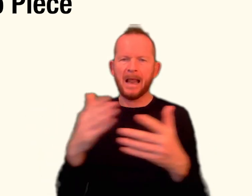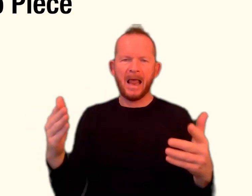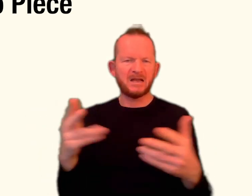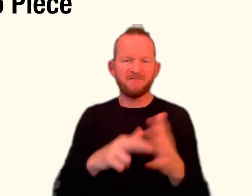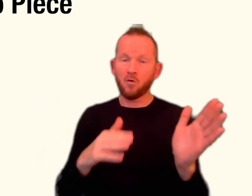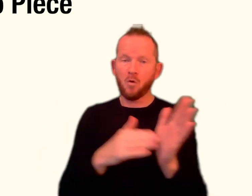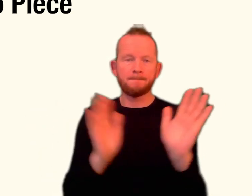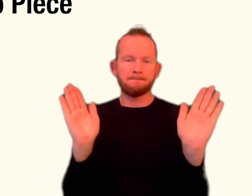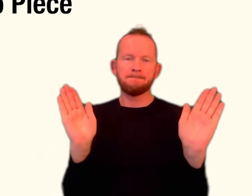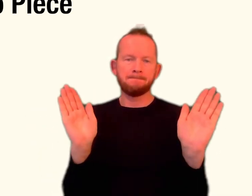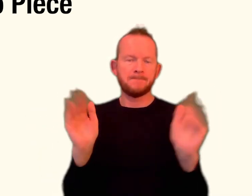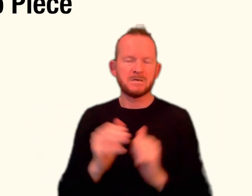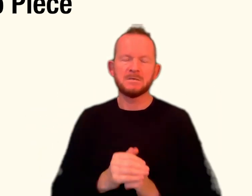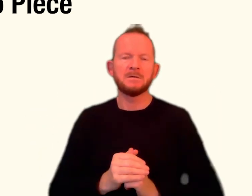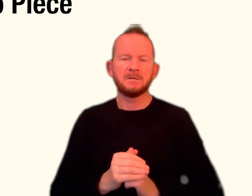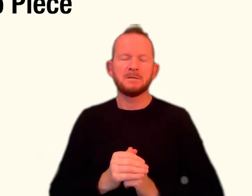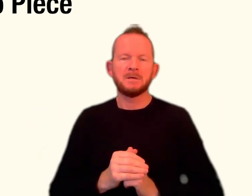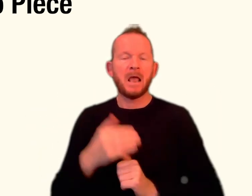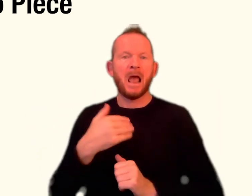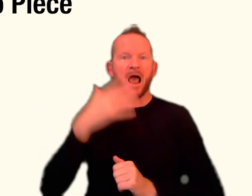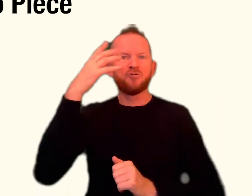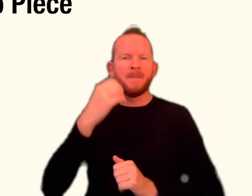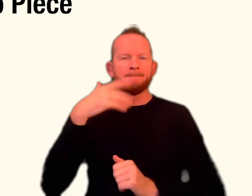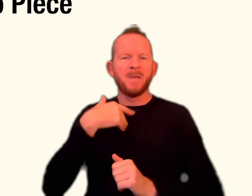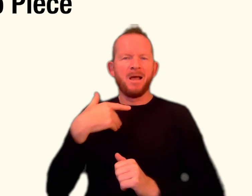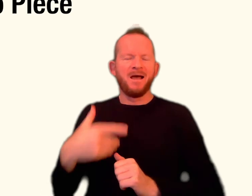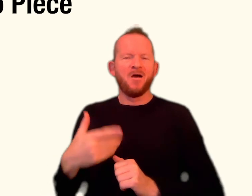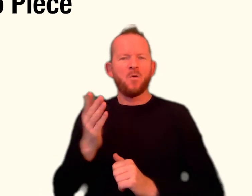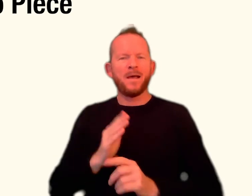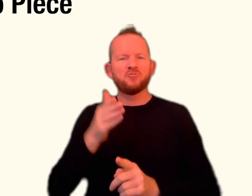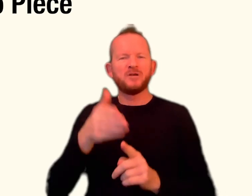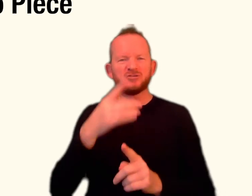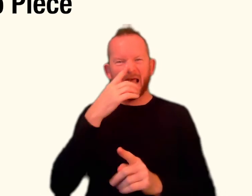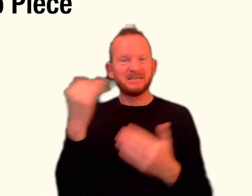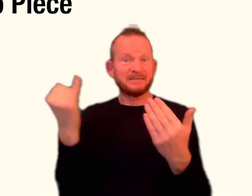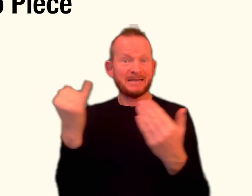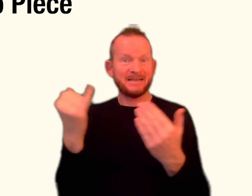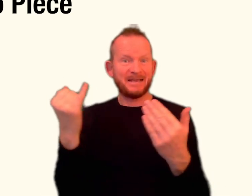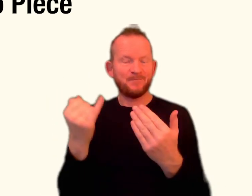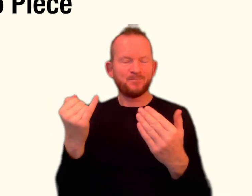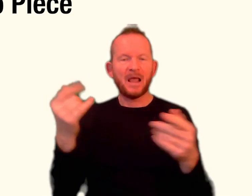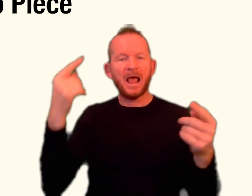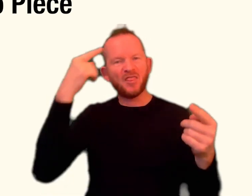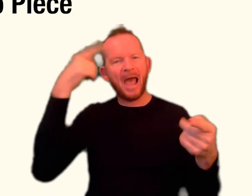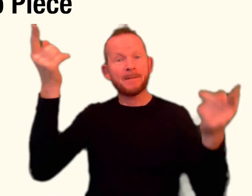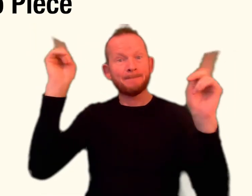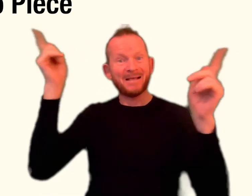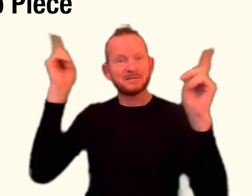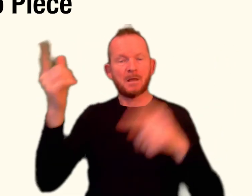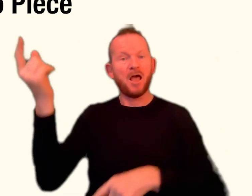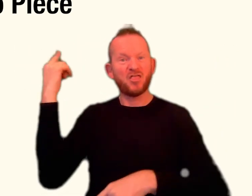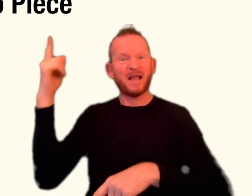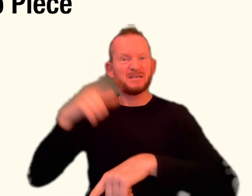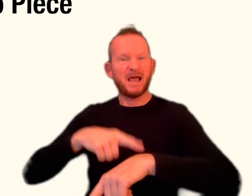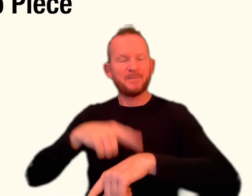form. And I remember when we was reaching 16, the headmaster at the time